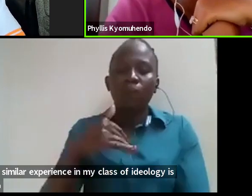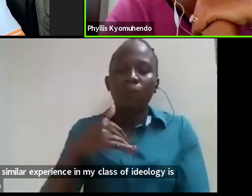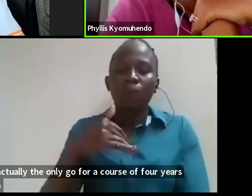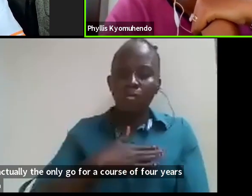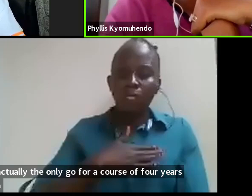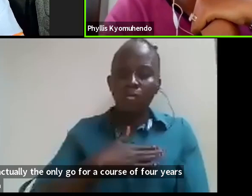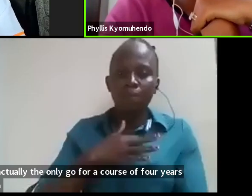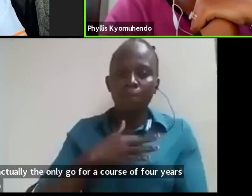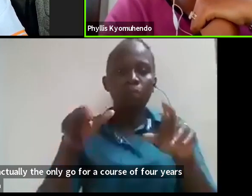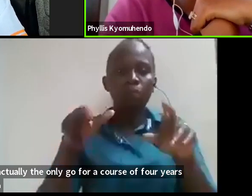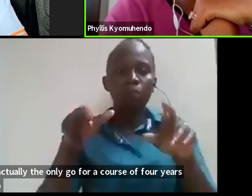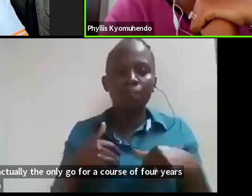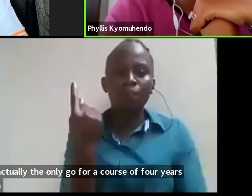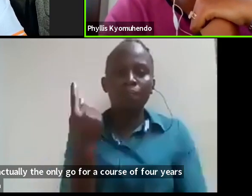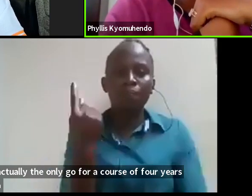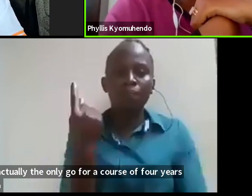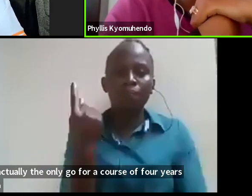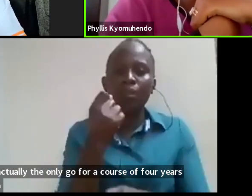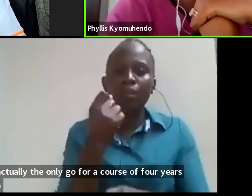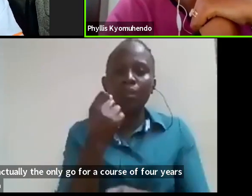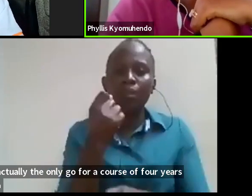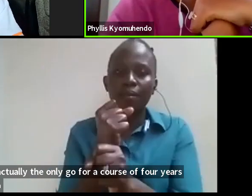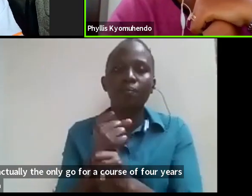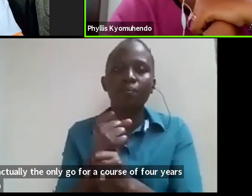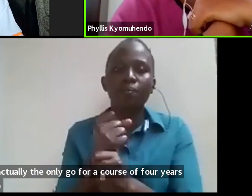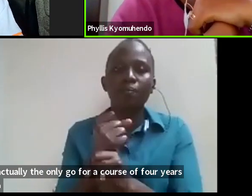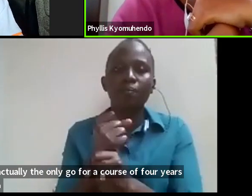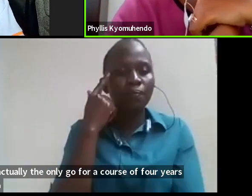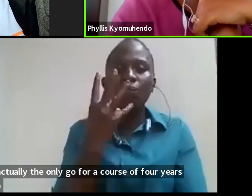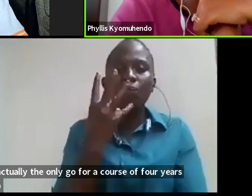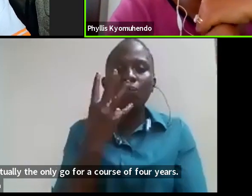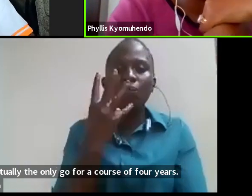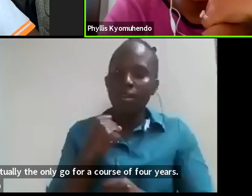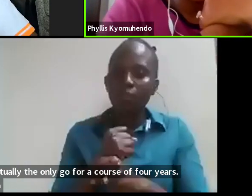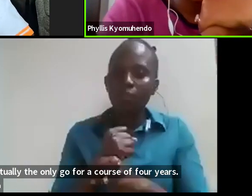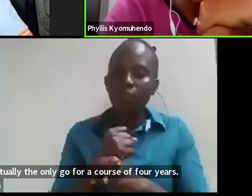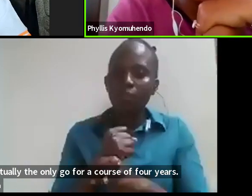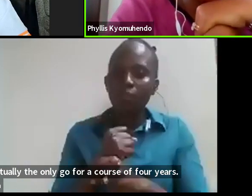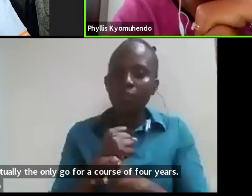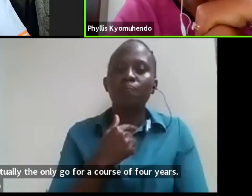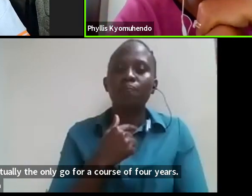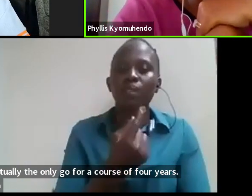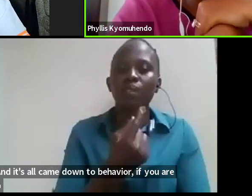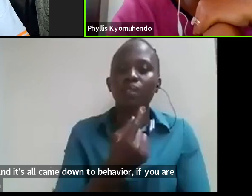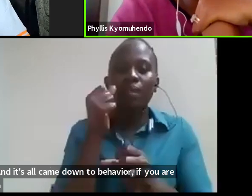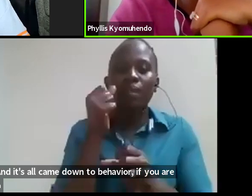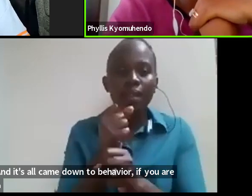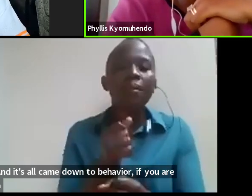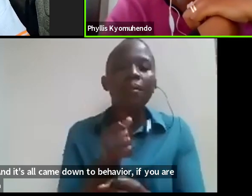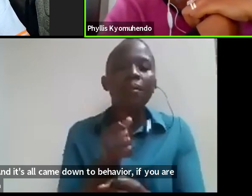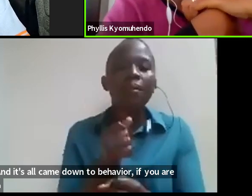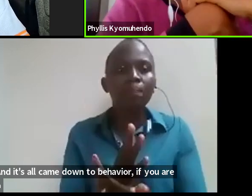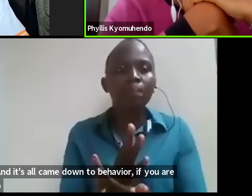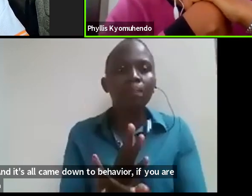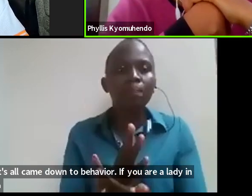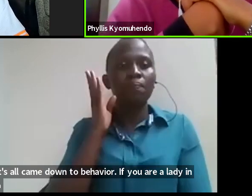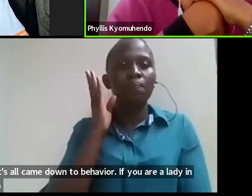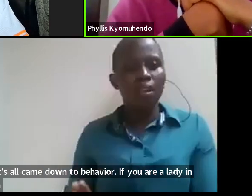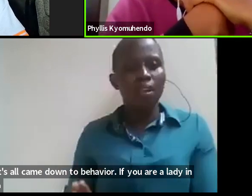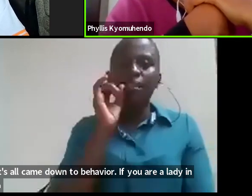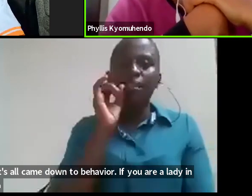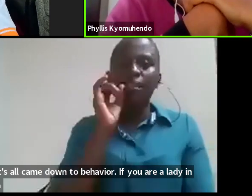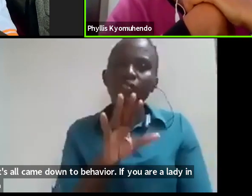4 years. And it all came down to behavior. If you are a lady in a male-dominated space, do